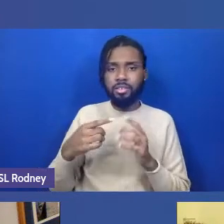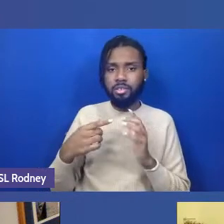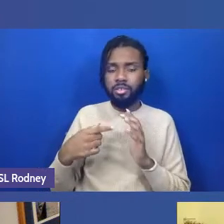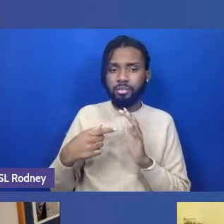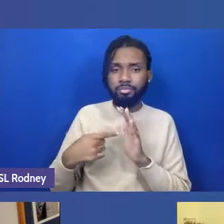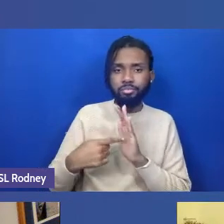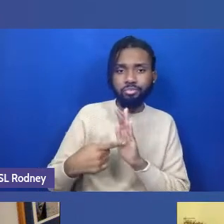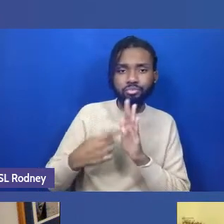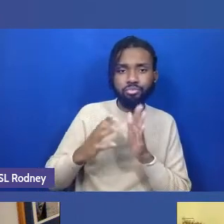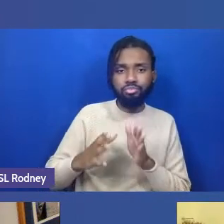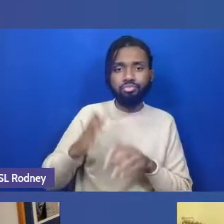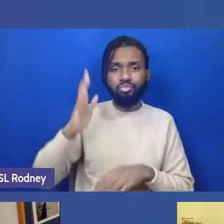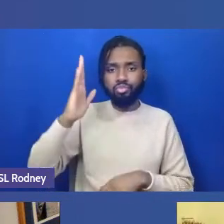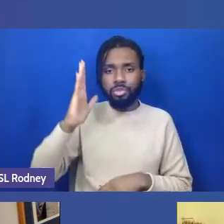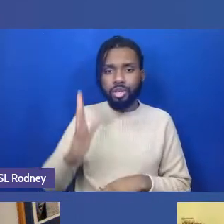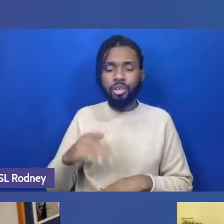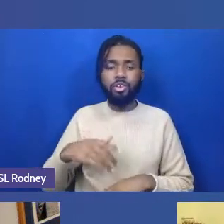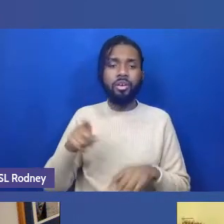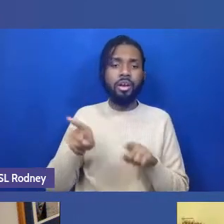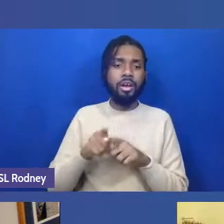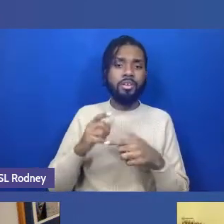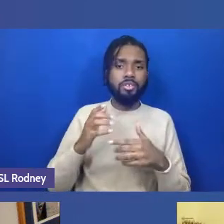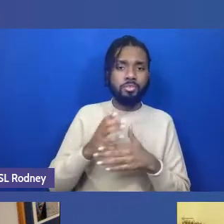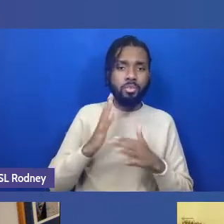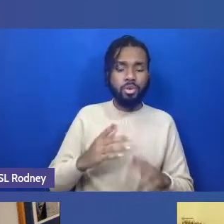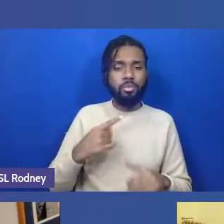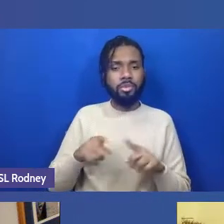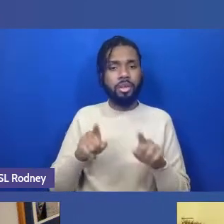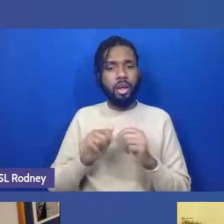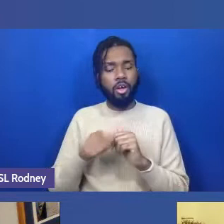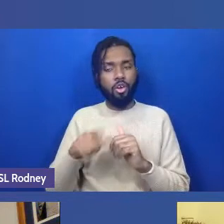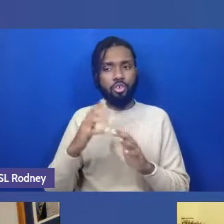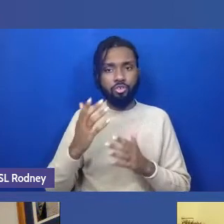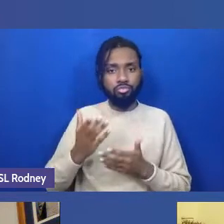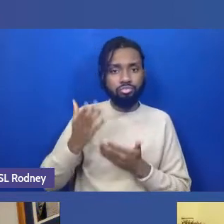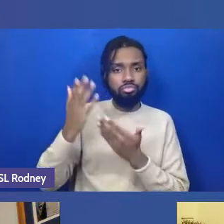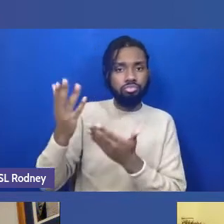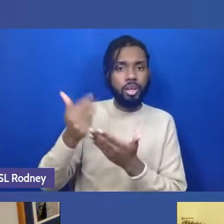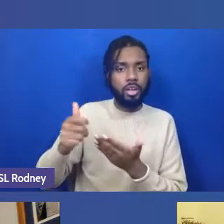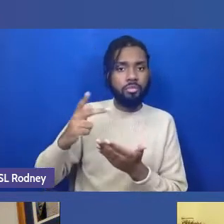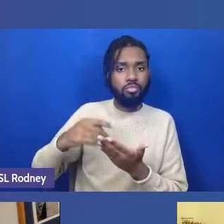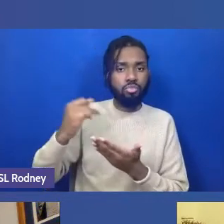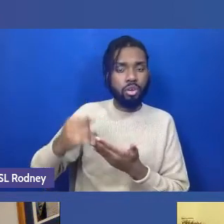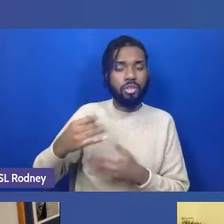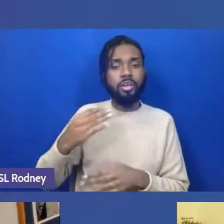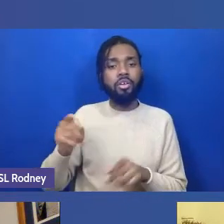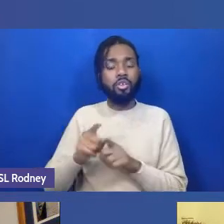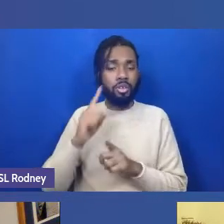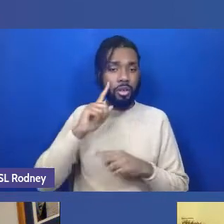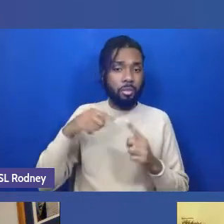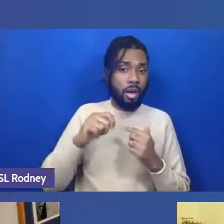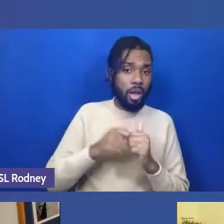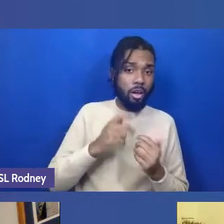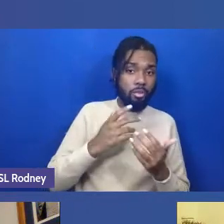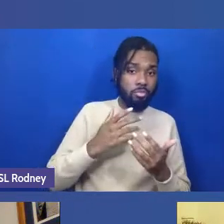a partner, how you advance projects and how a pitching is and isn't a part of that.